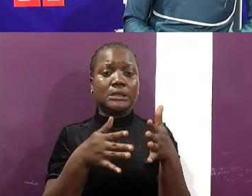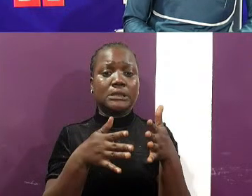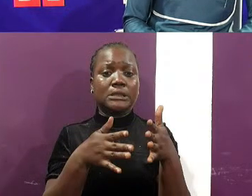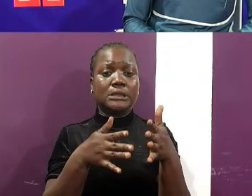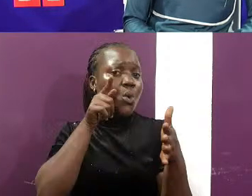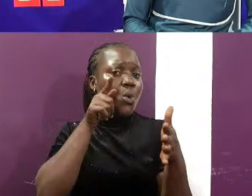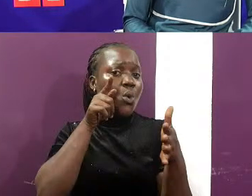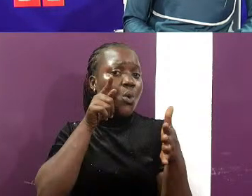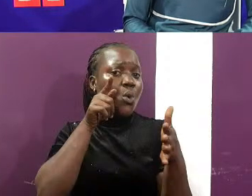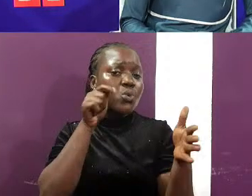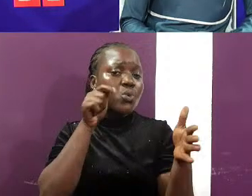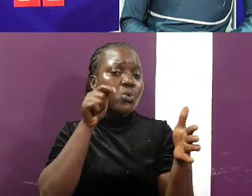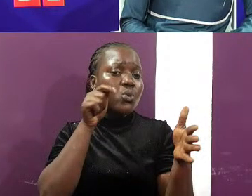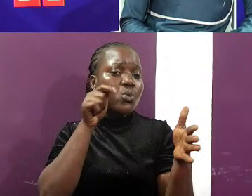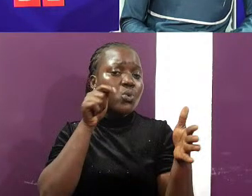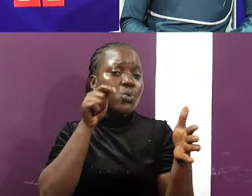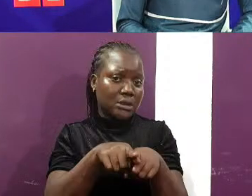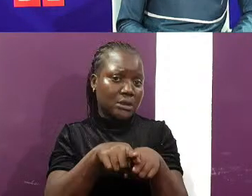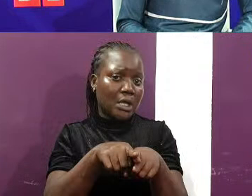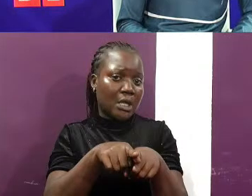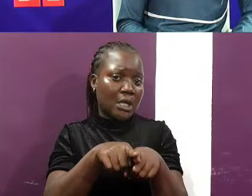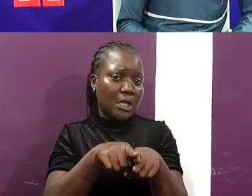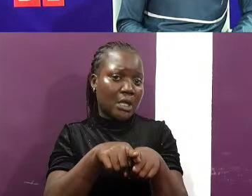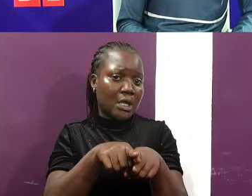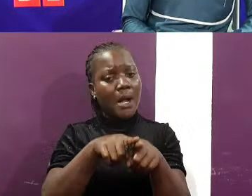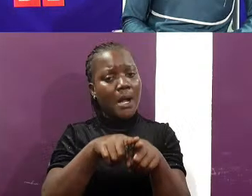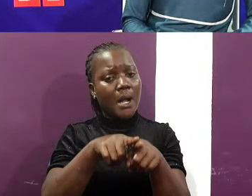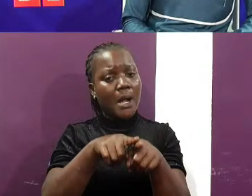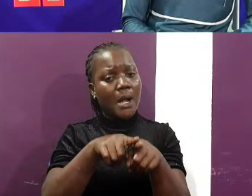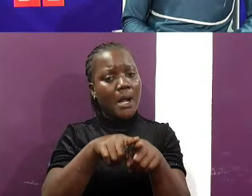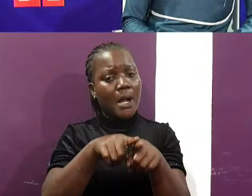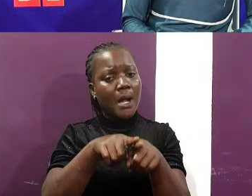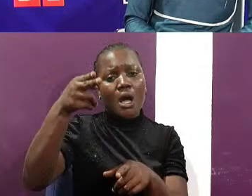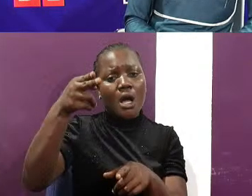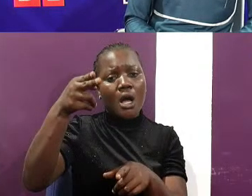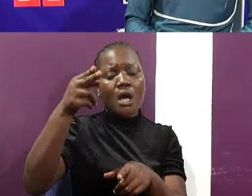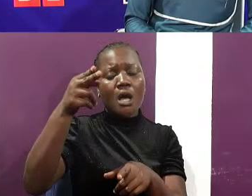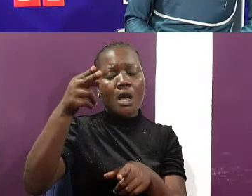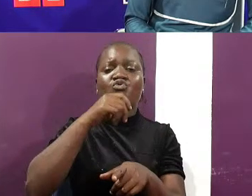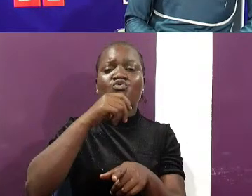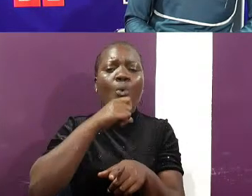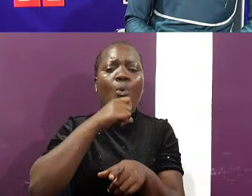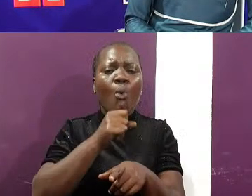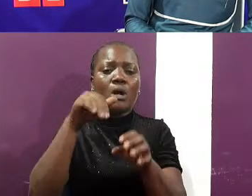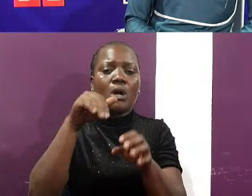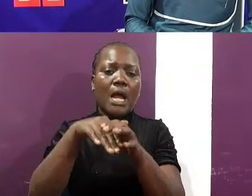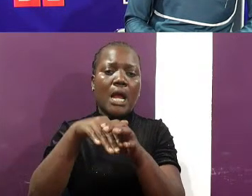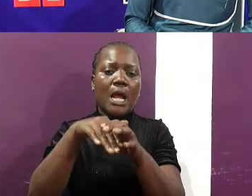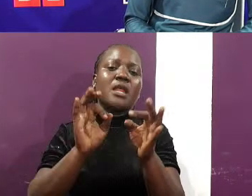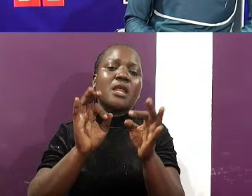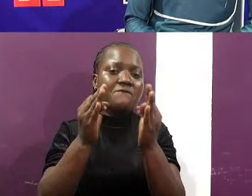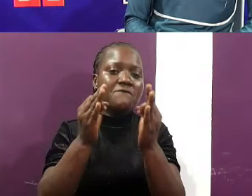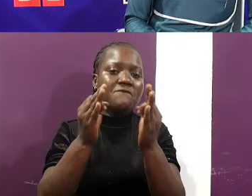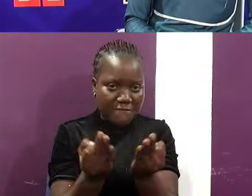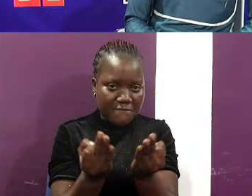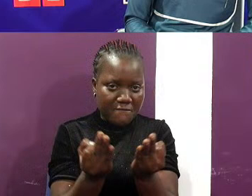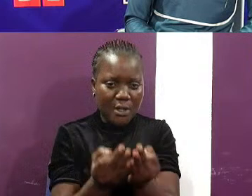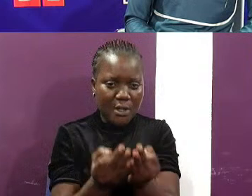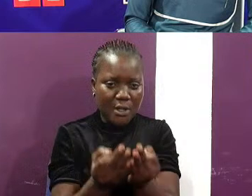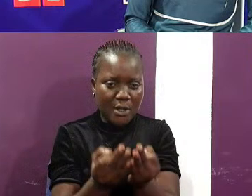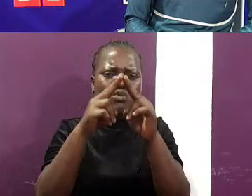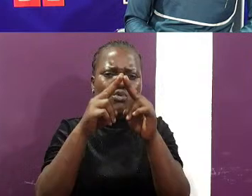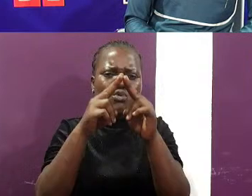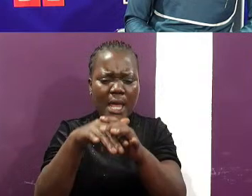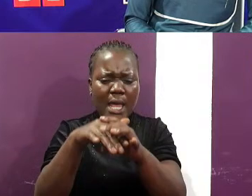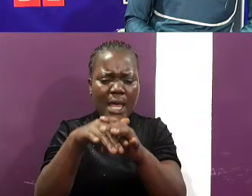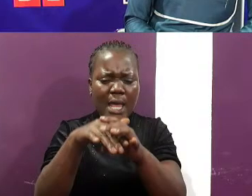mafra, your mu, mema, penny four, your mu, mema, nkuma, your mu, and mafra, and ye busia ni mono, you would